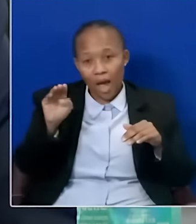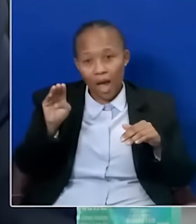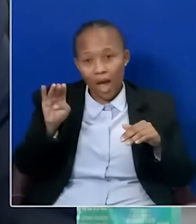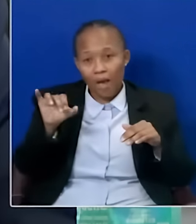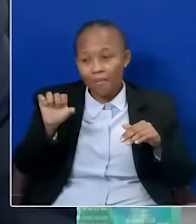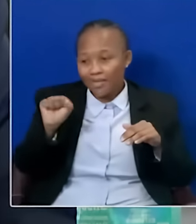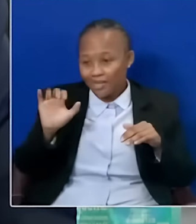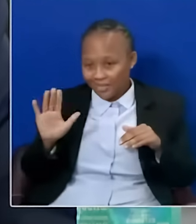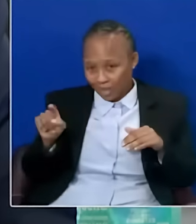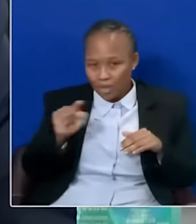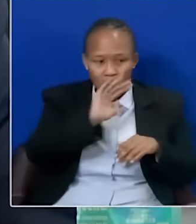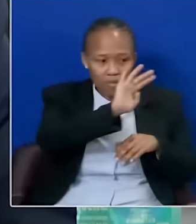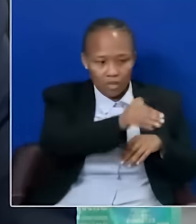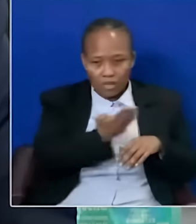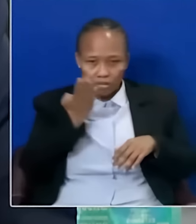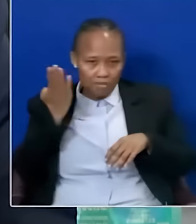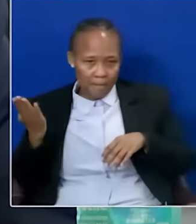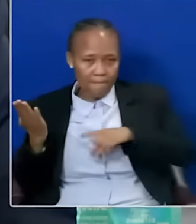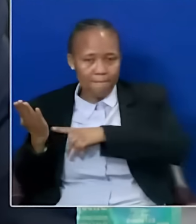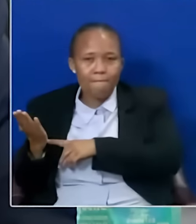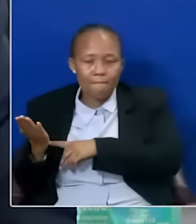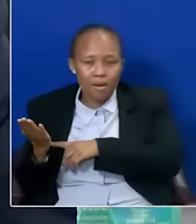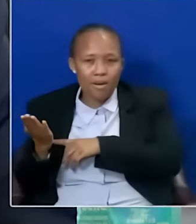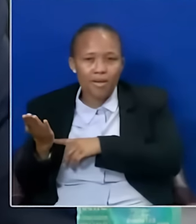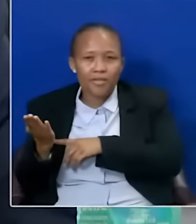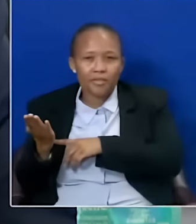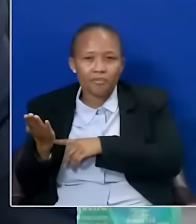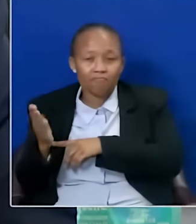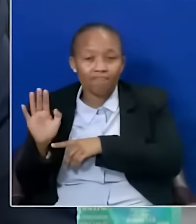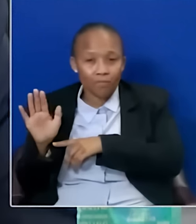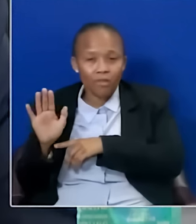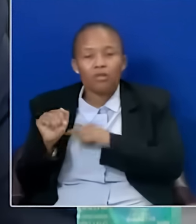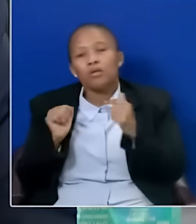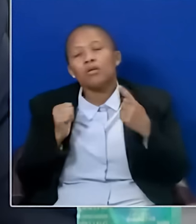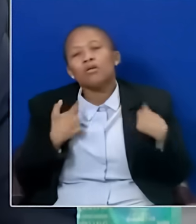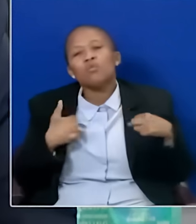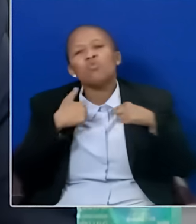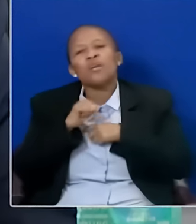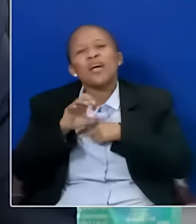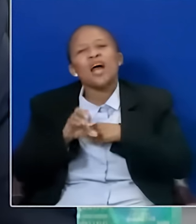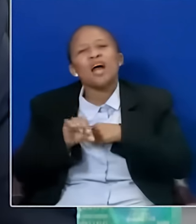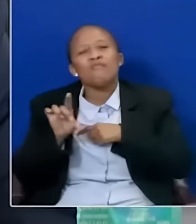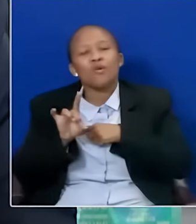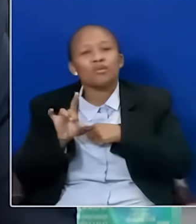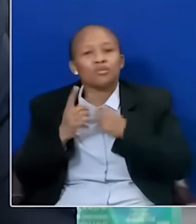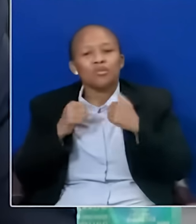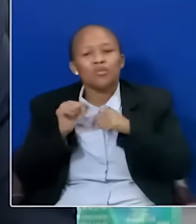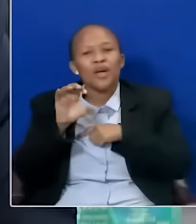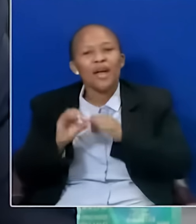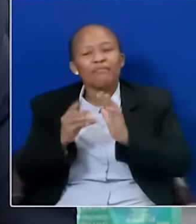we only have the date that we are working on, which is the 24th of